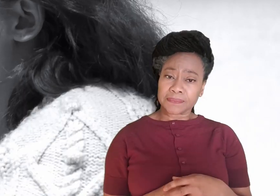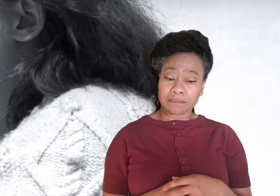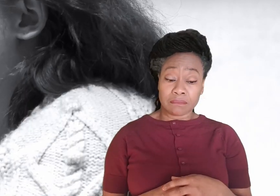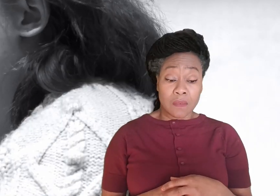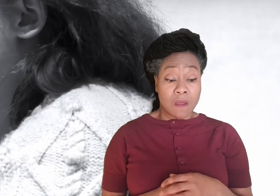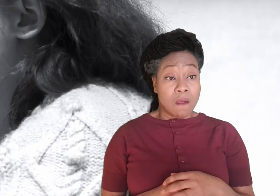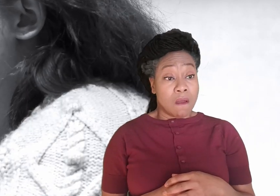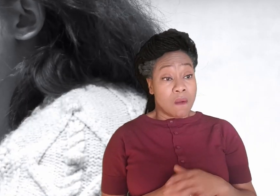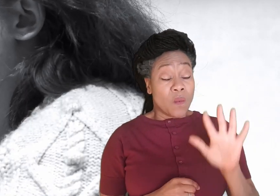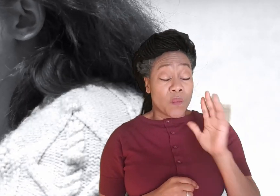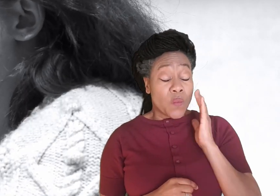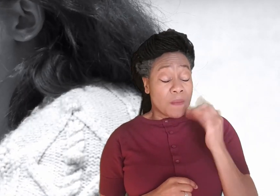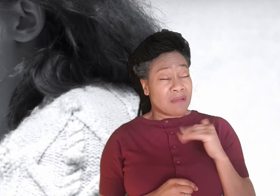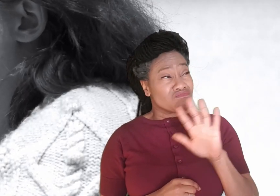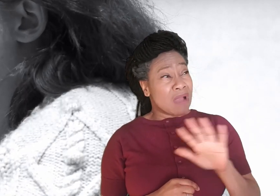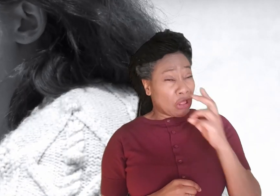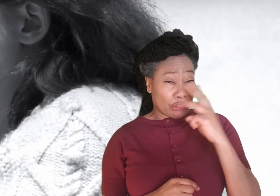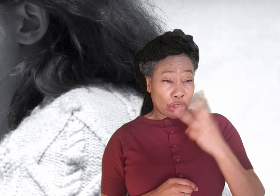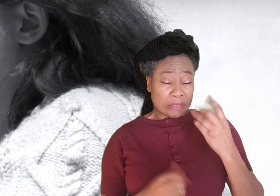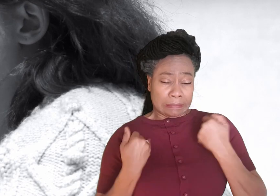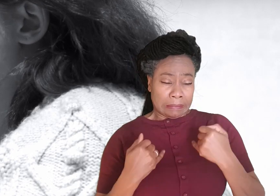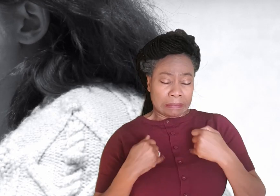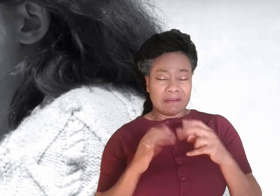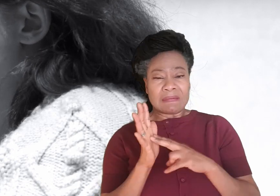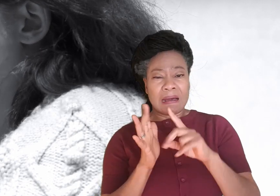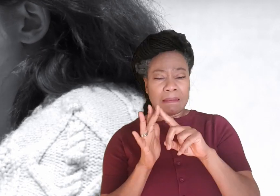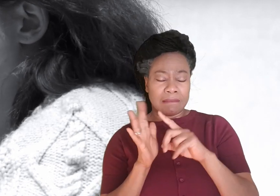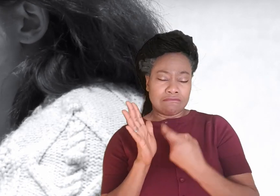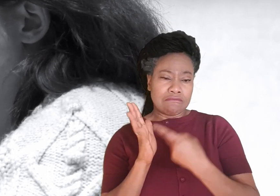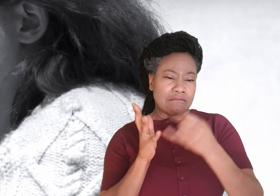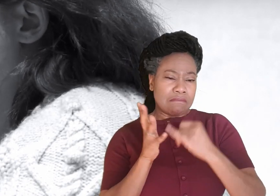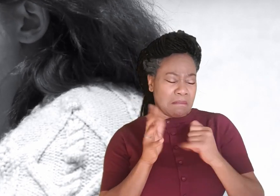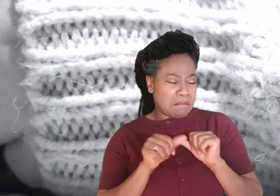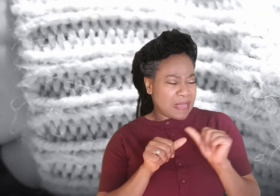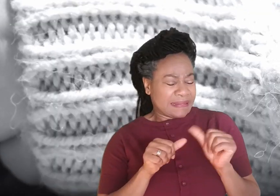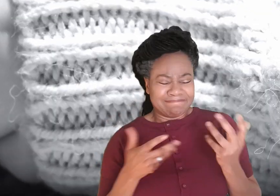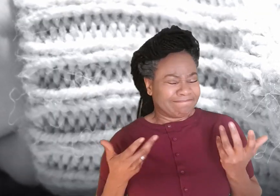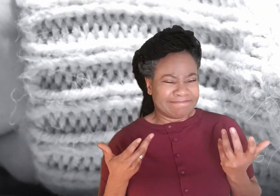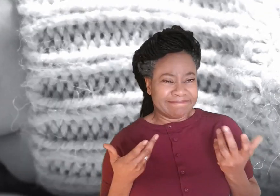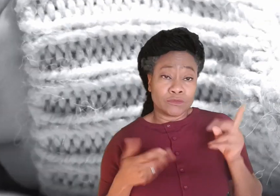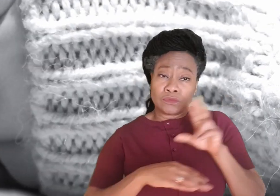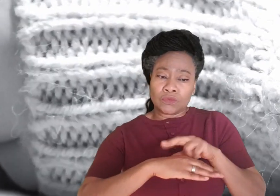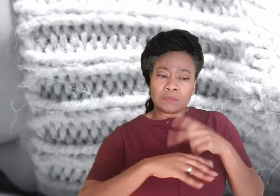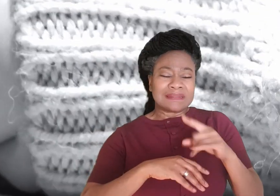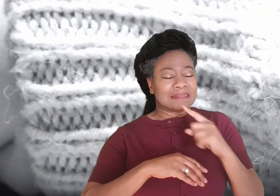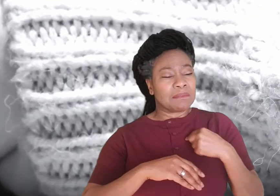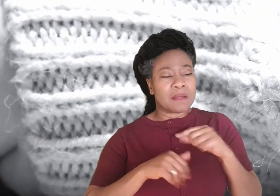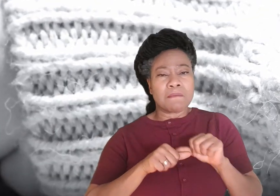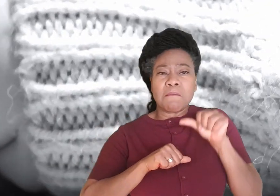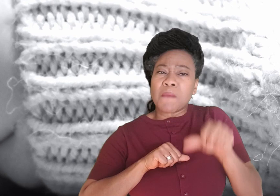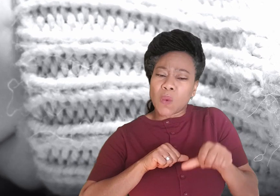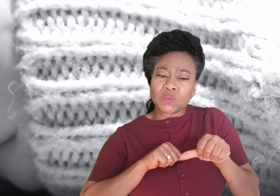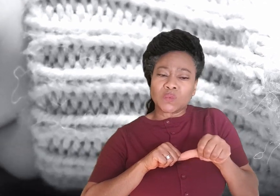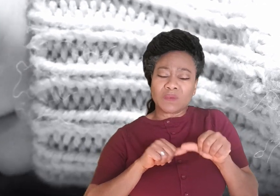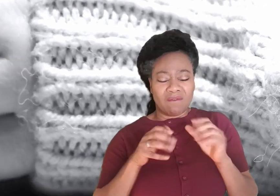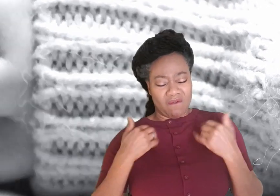When I was about 13, I got ill with a virus and I didn't seem to get any better. And the doctor said it was post-viral fatigue